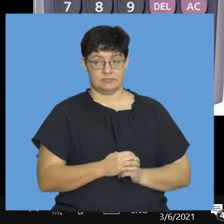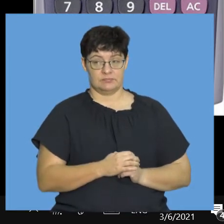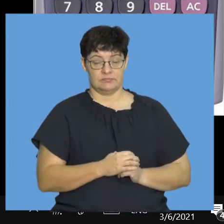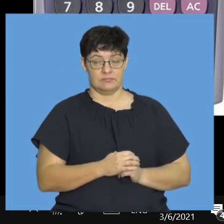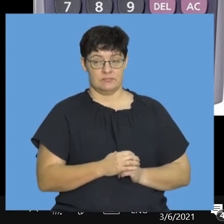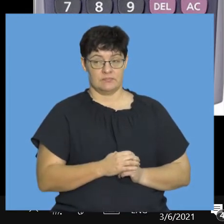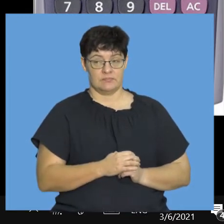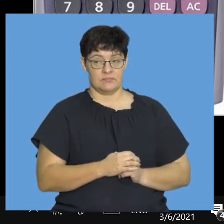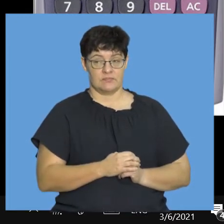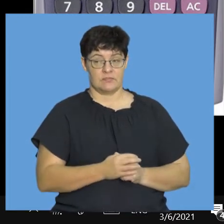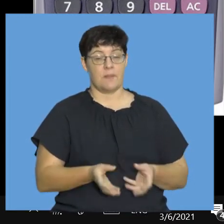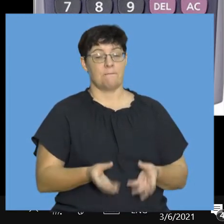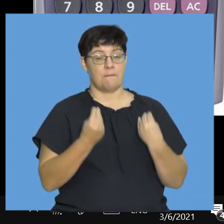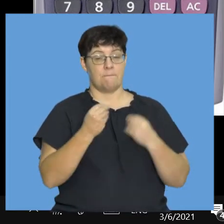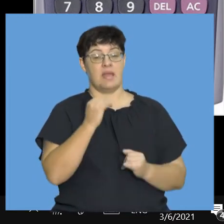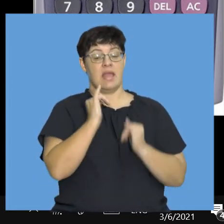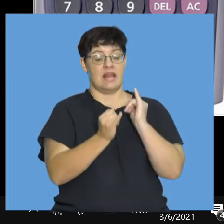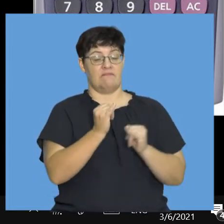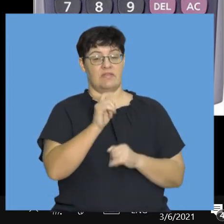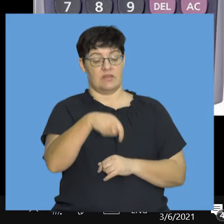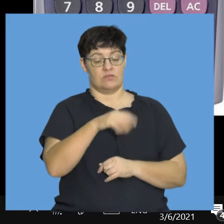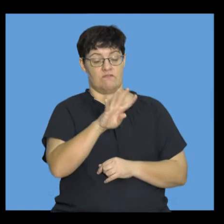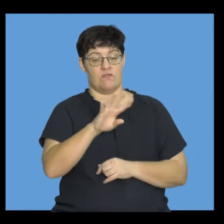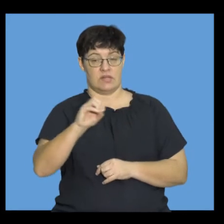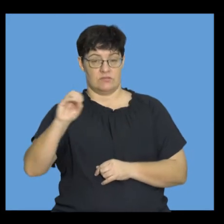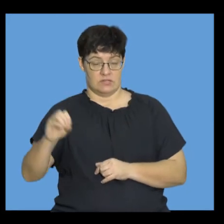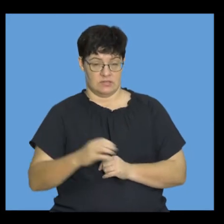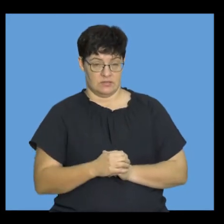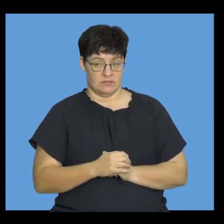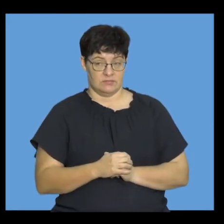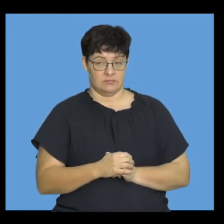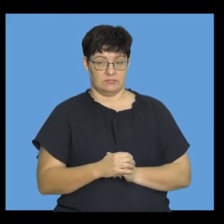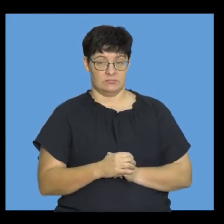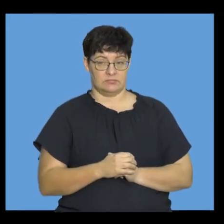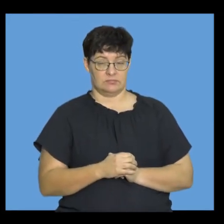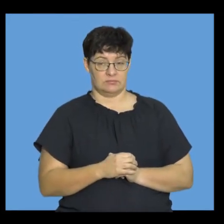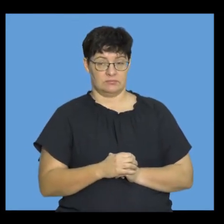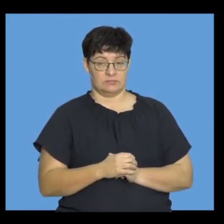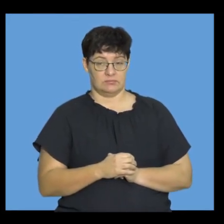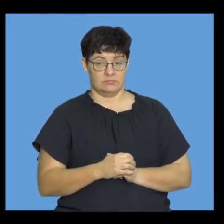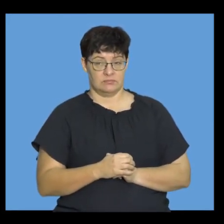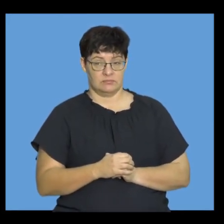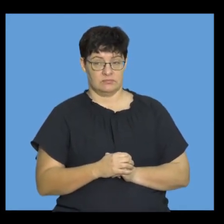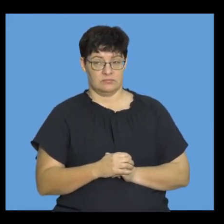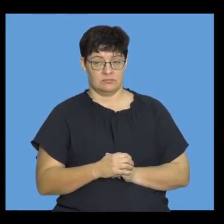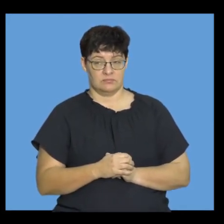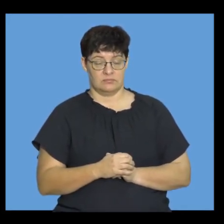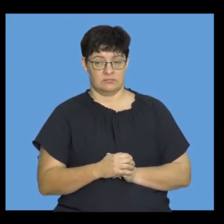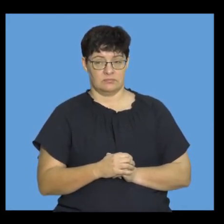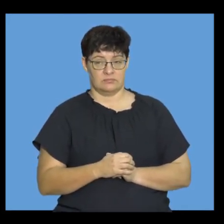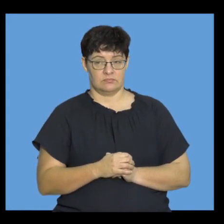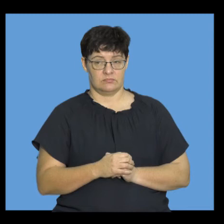Okay? And that gives me a figure of 11,400. So there we go. There's my 11,400.